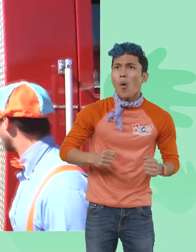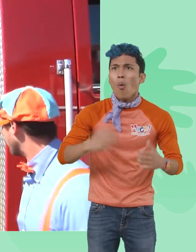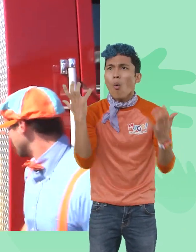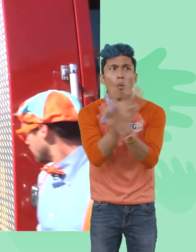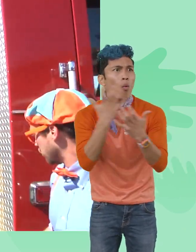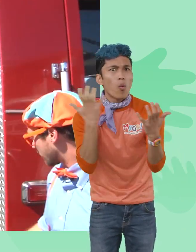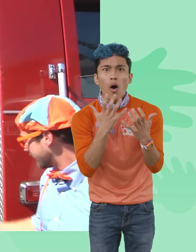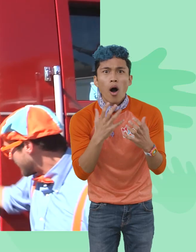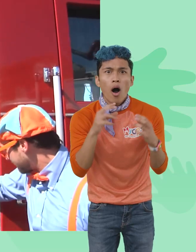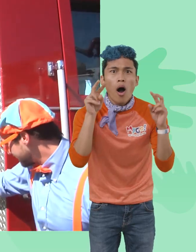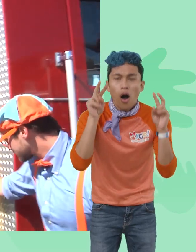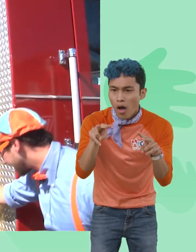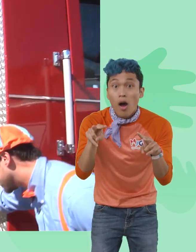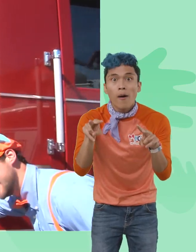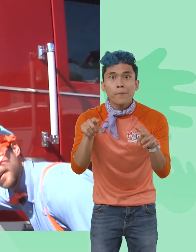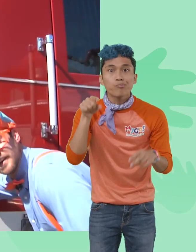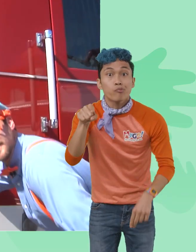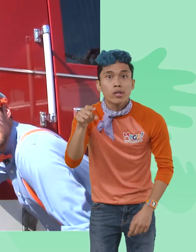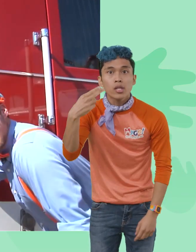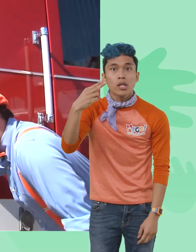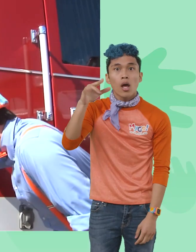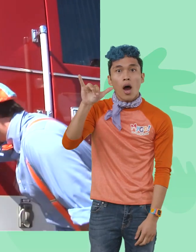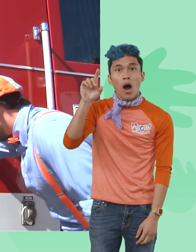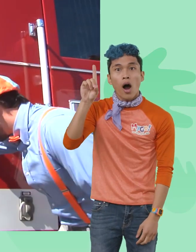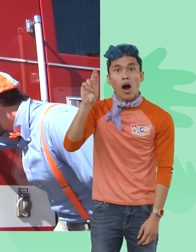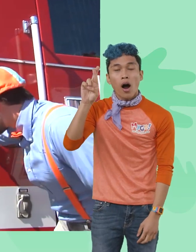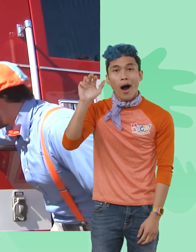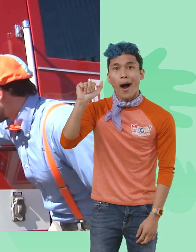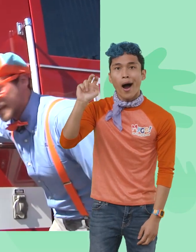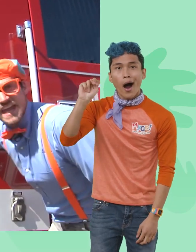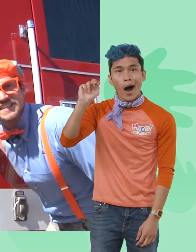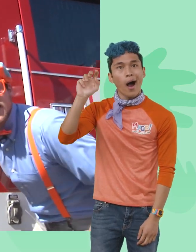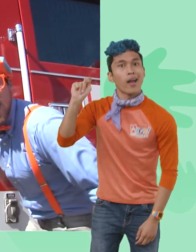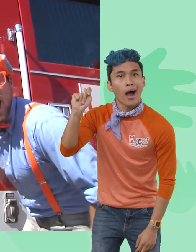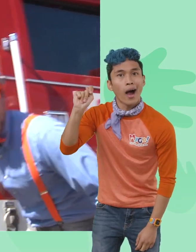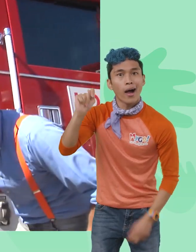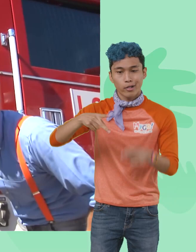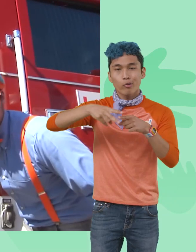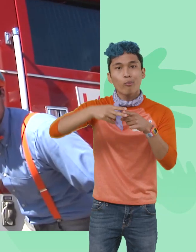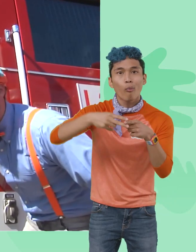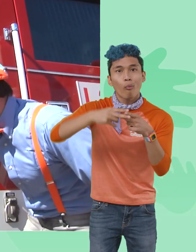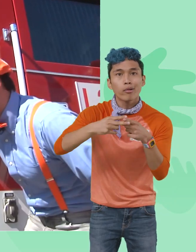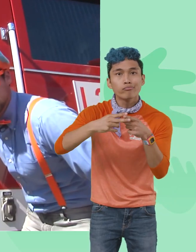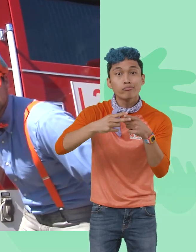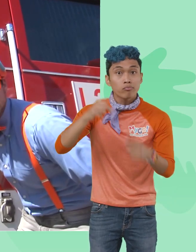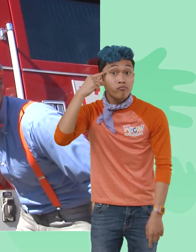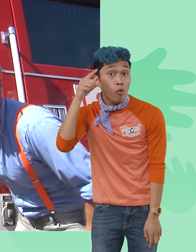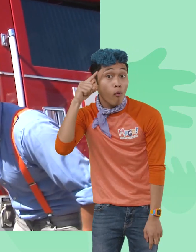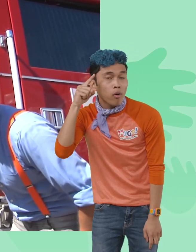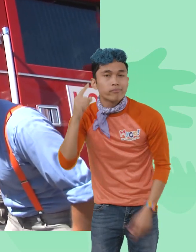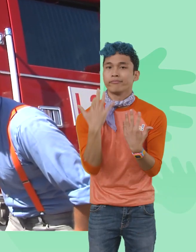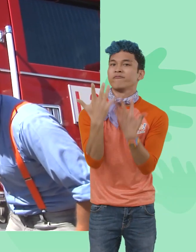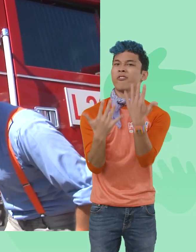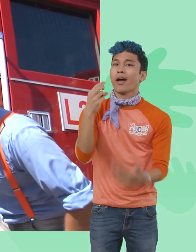Whoa! Look, this right here, yeah, this is a hydrant wrench. You use this